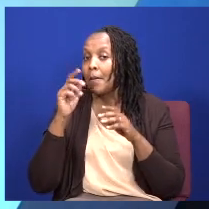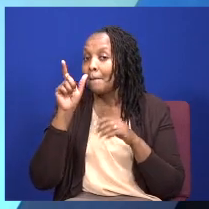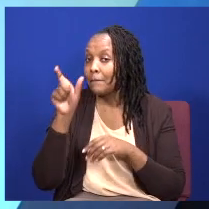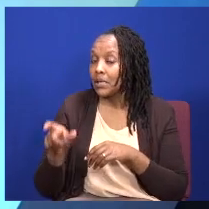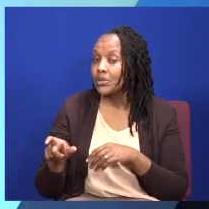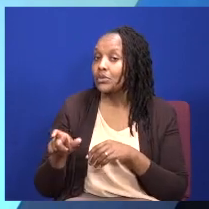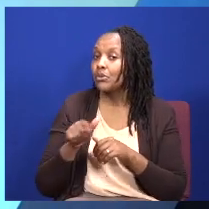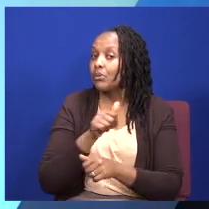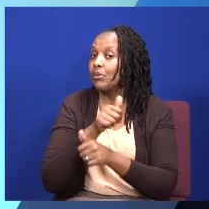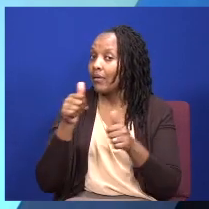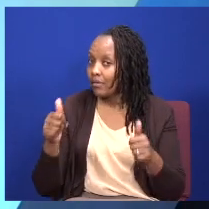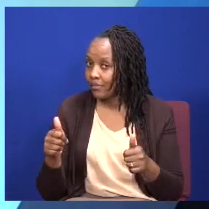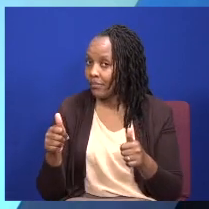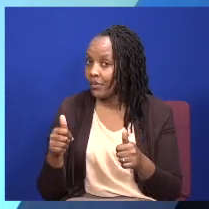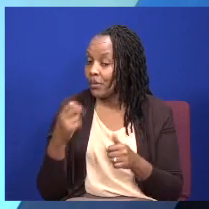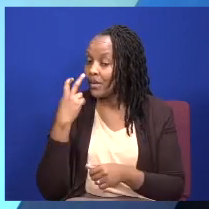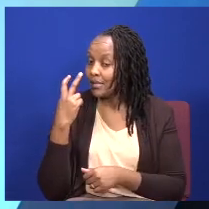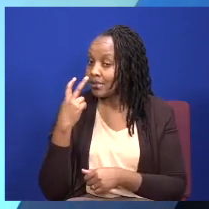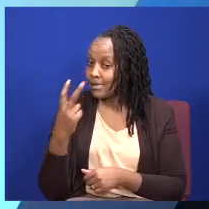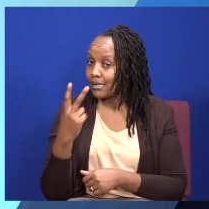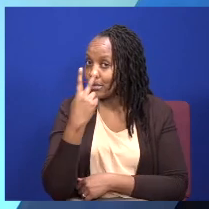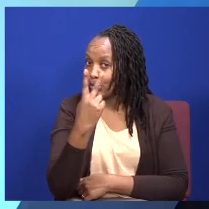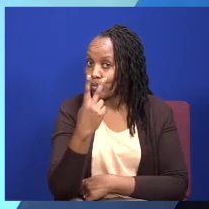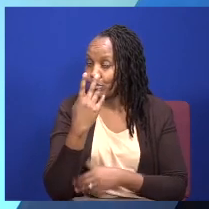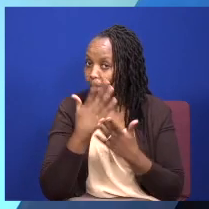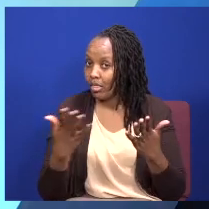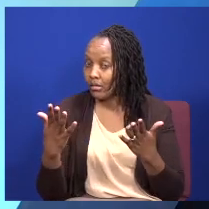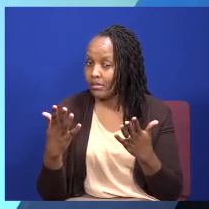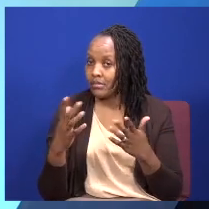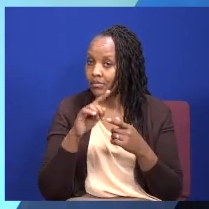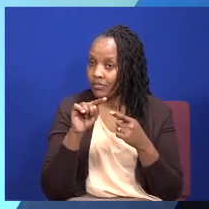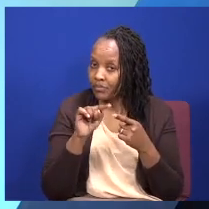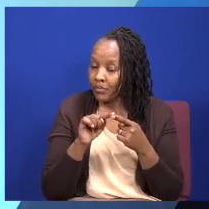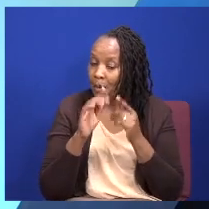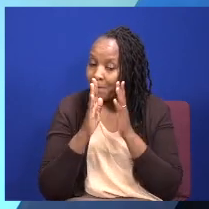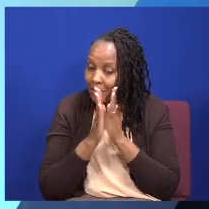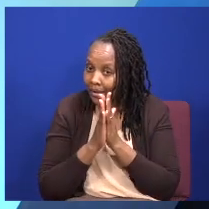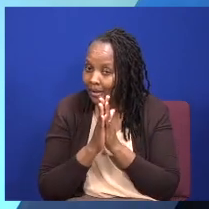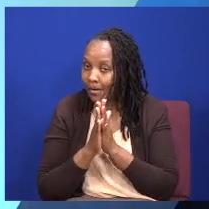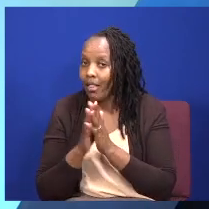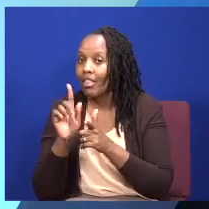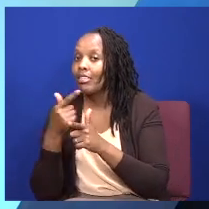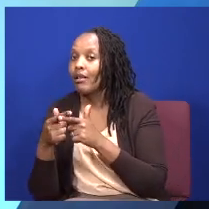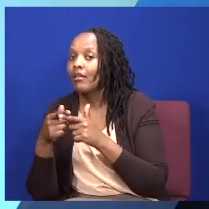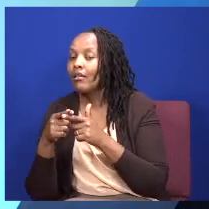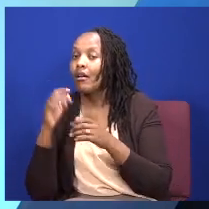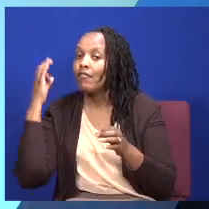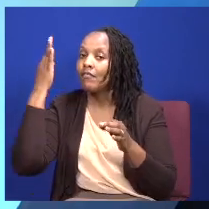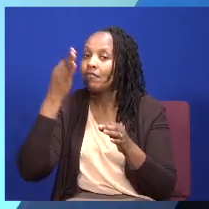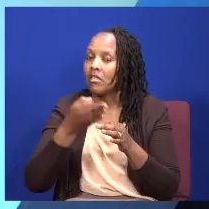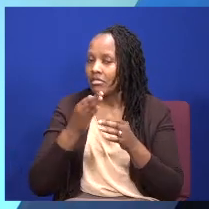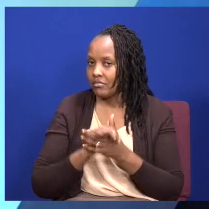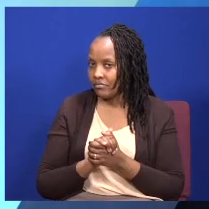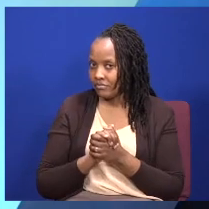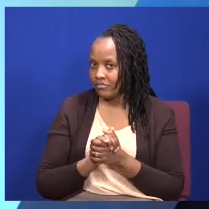two things here. There's prayer offered in faith will make a sick person well. Then verse 16 says,